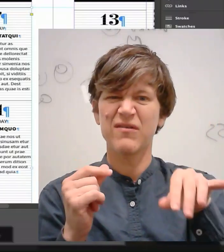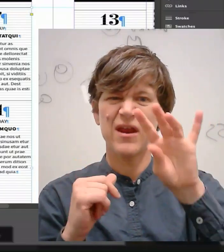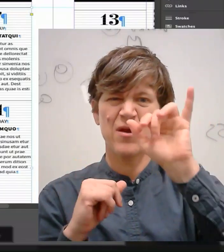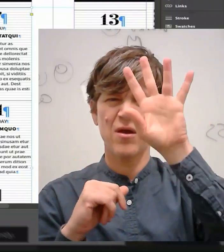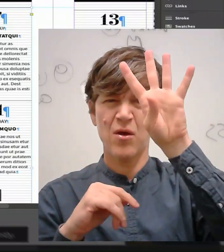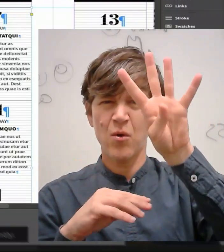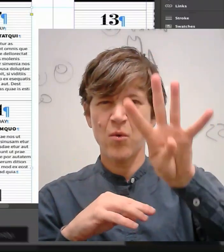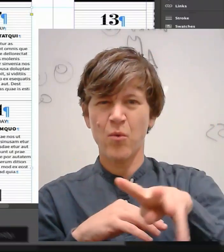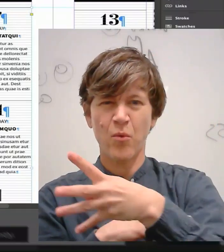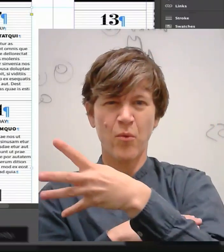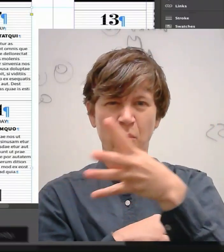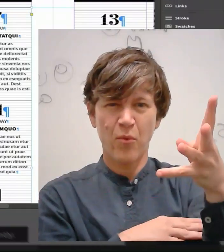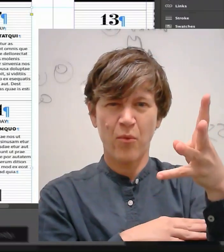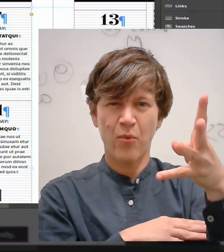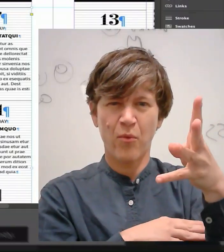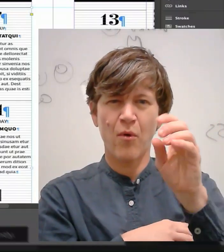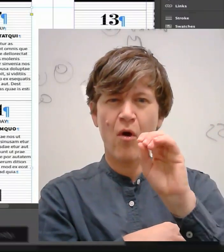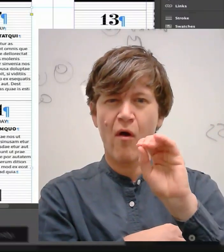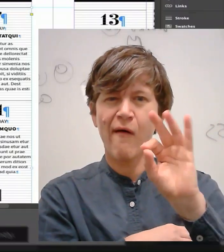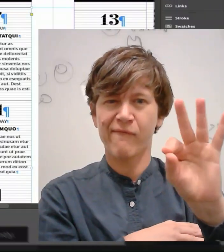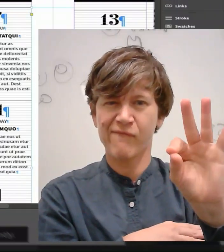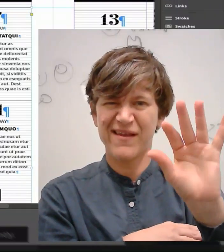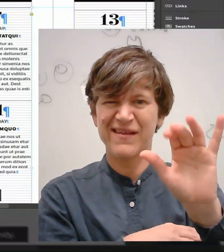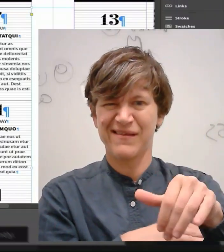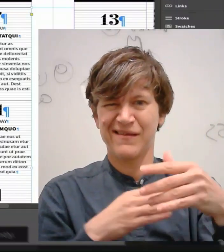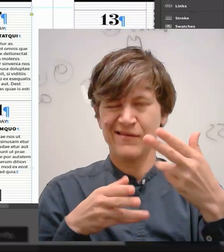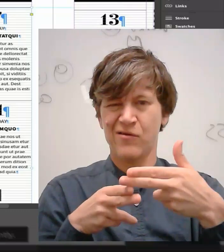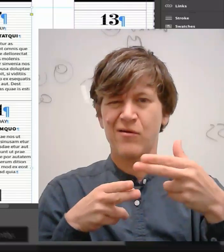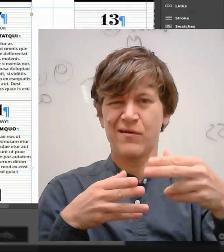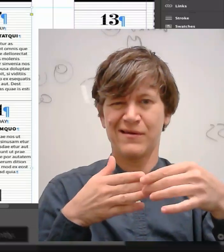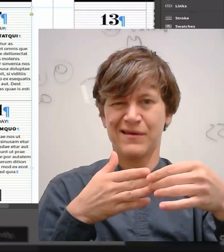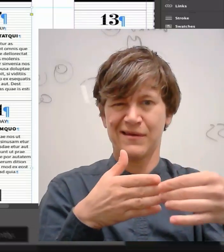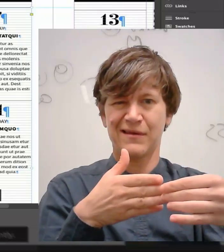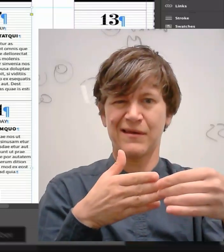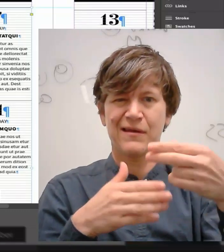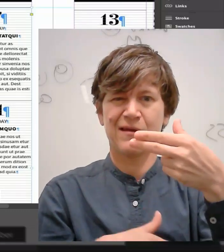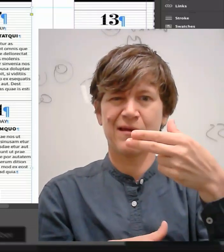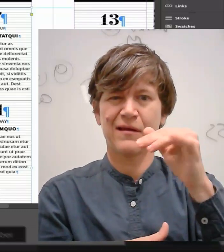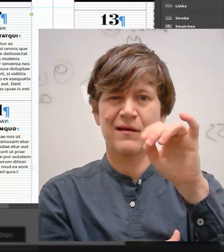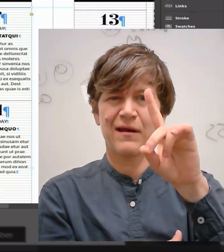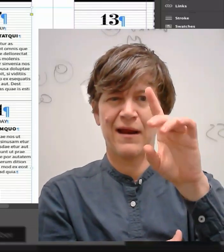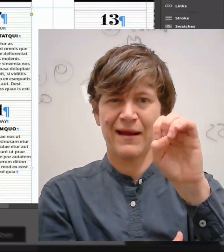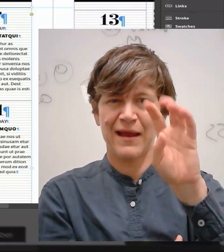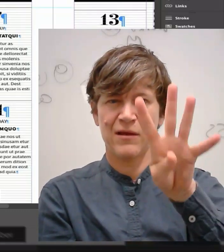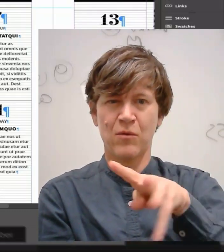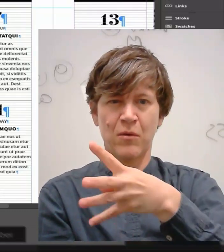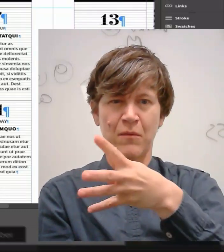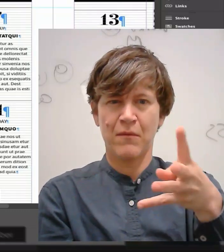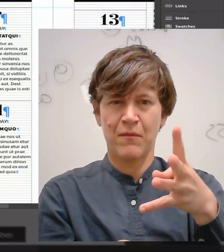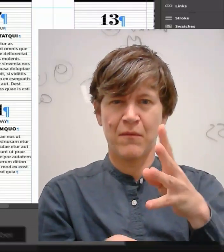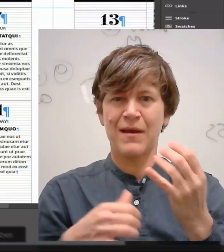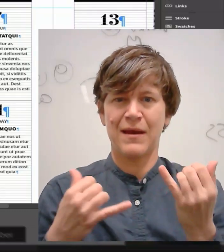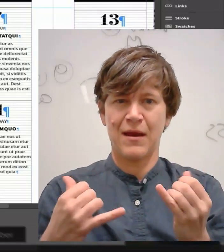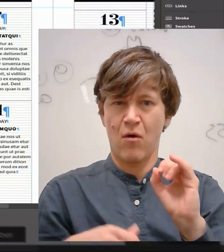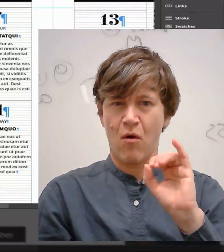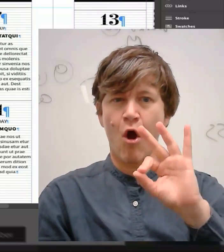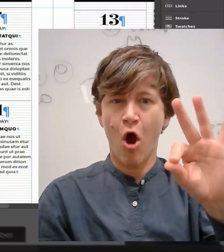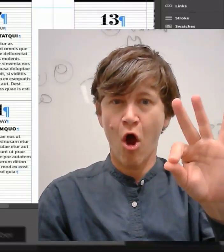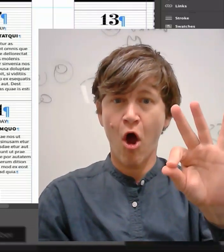on a grid so that I can space the elements out consistently. and I will